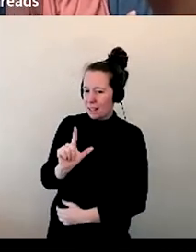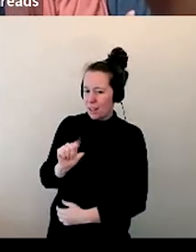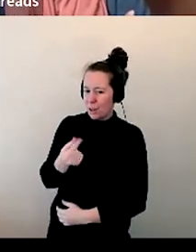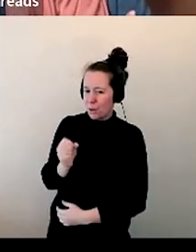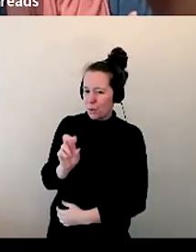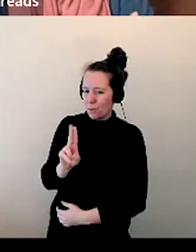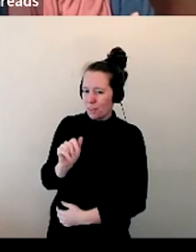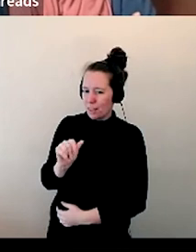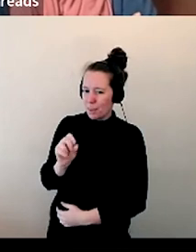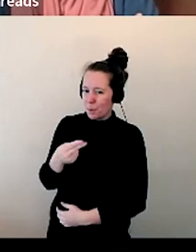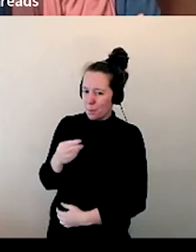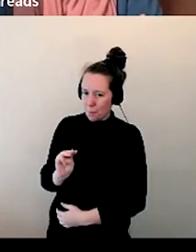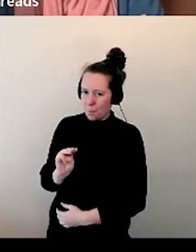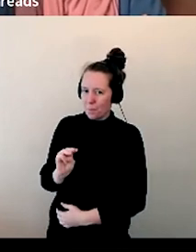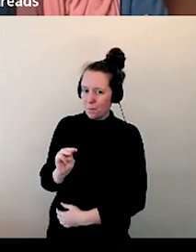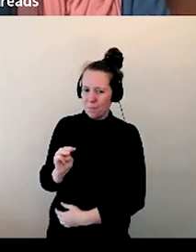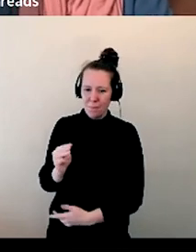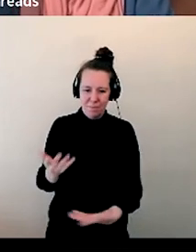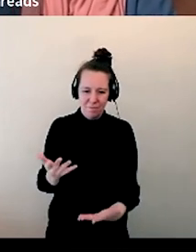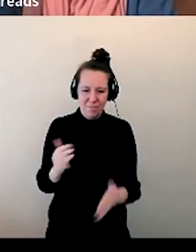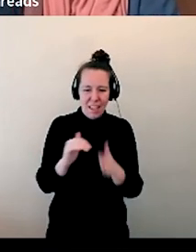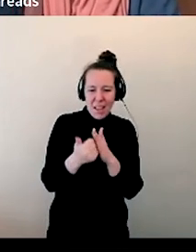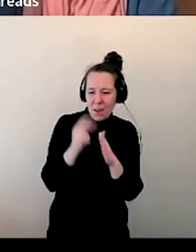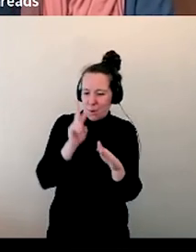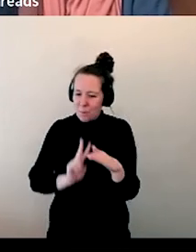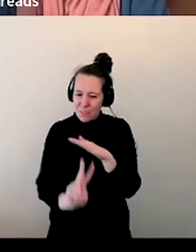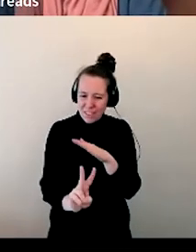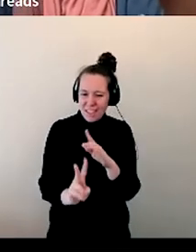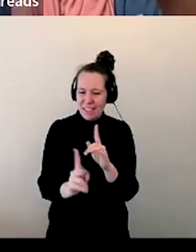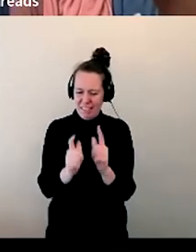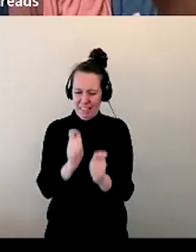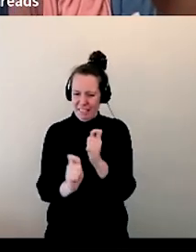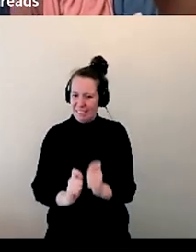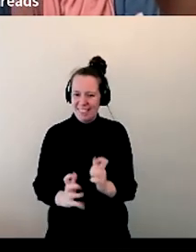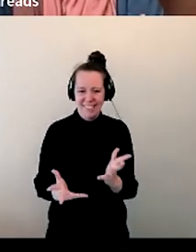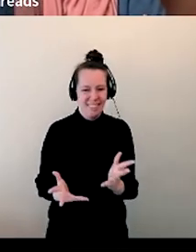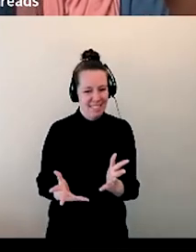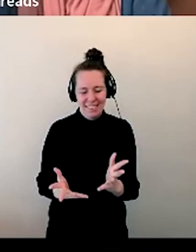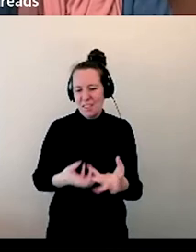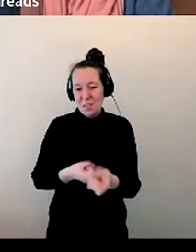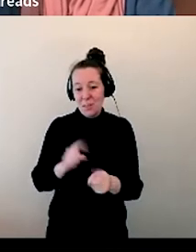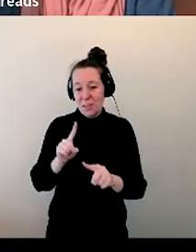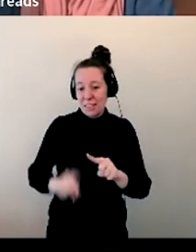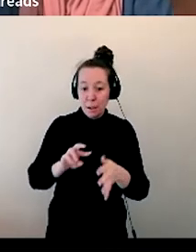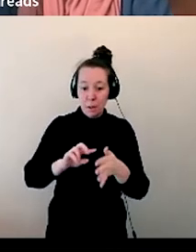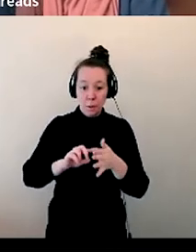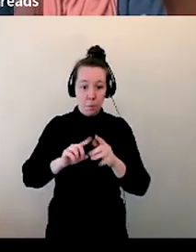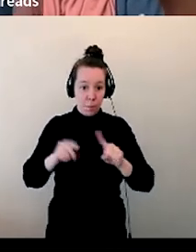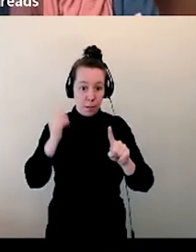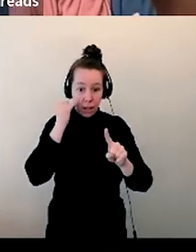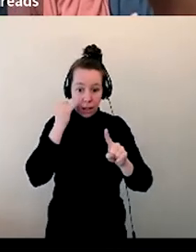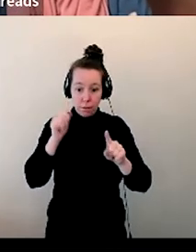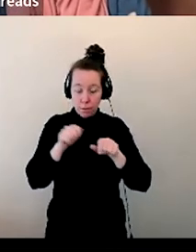viral, but when it does, it's really rewarding. And as Danielle mentioned, it's very authentic and it's kind of hard to manipulate